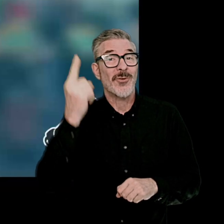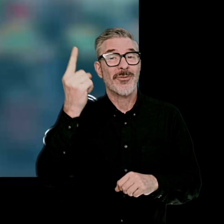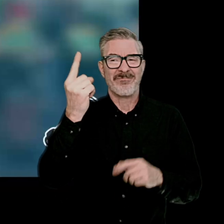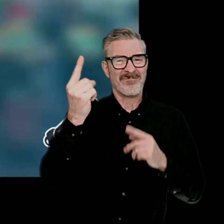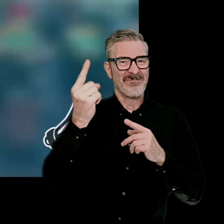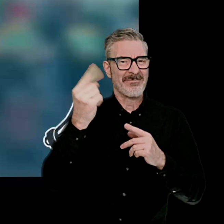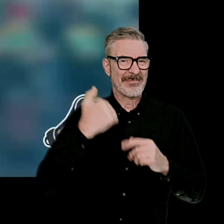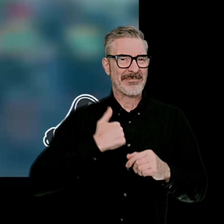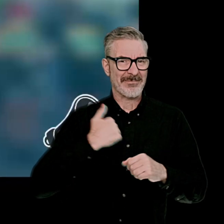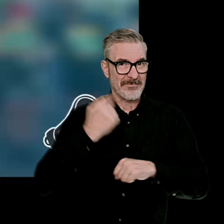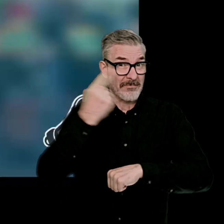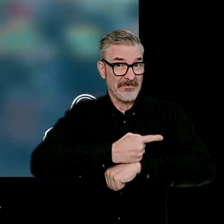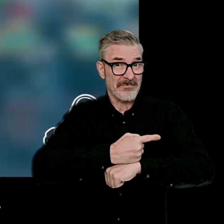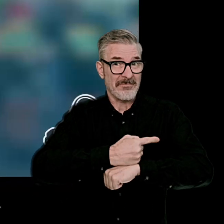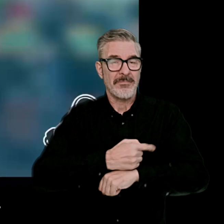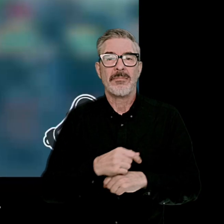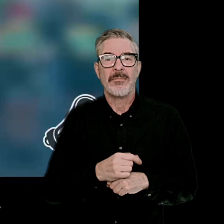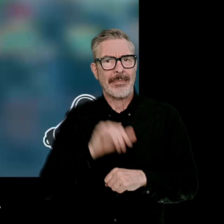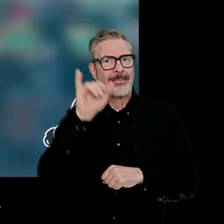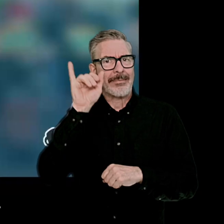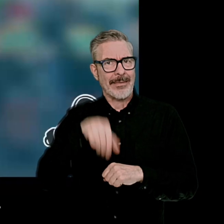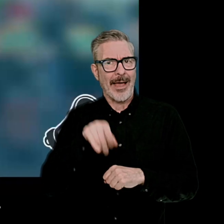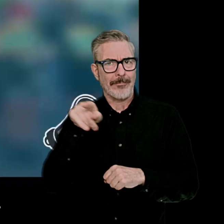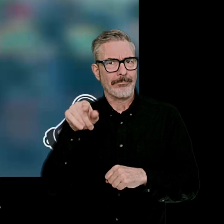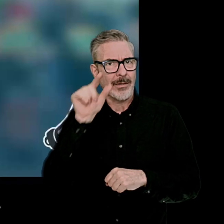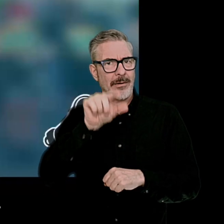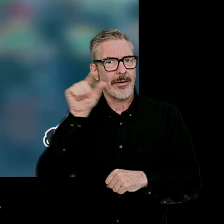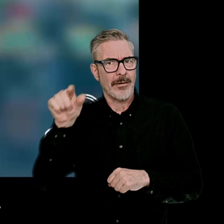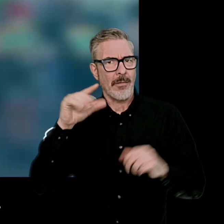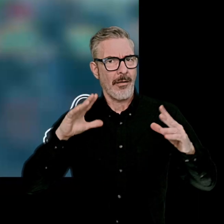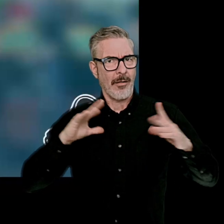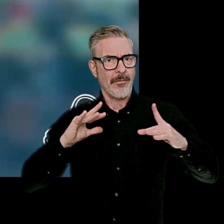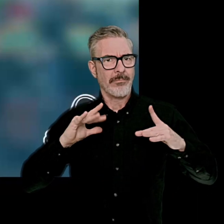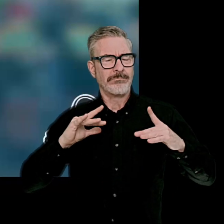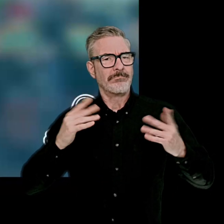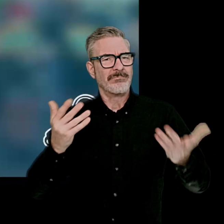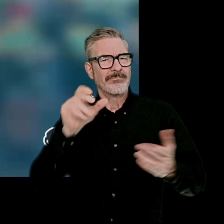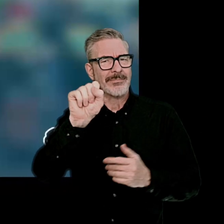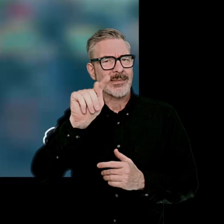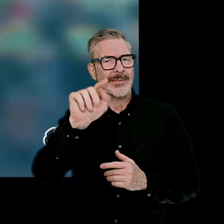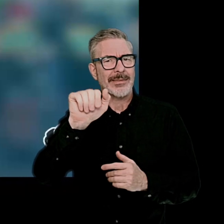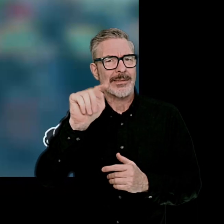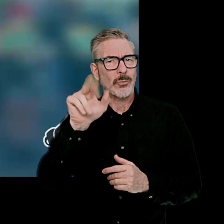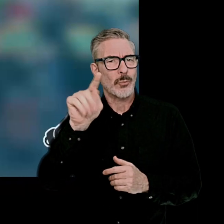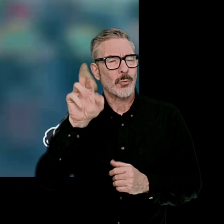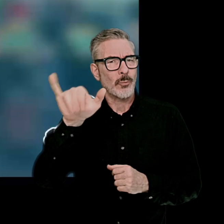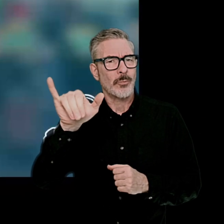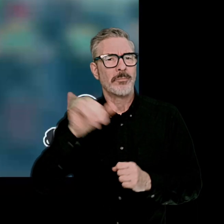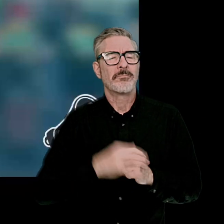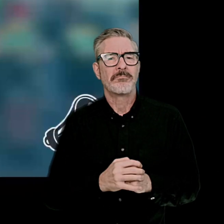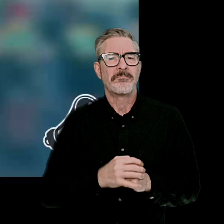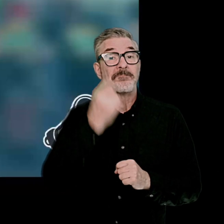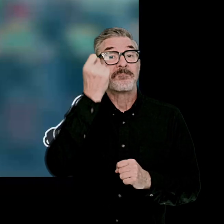Year's Day, July 1st, also known as Canada Day. Those will be considered